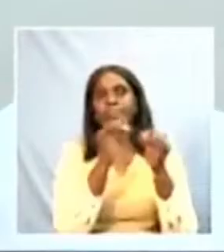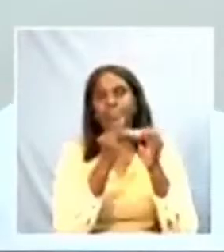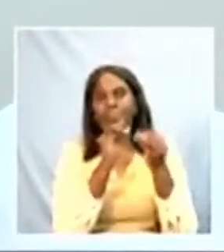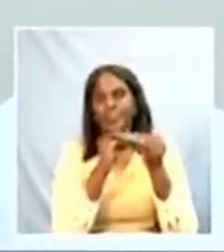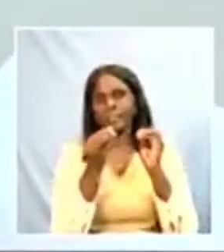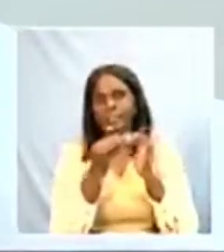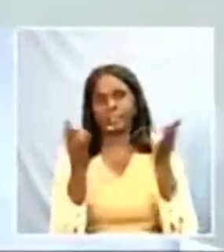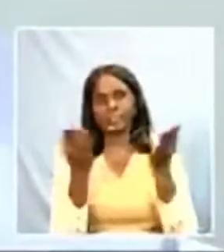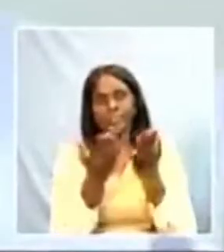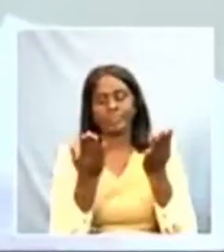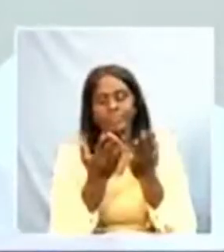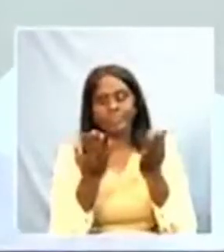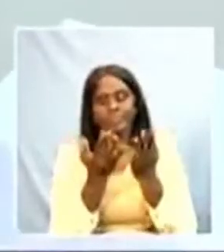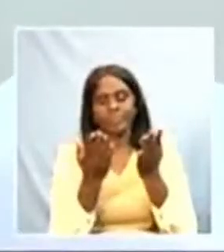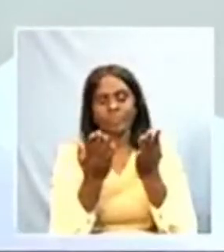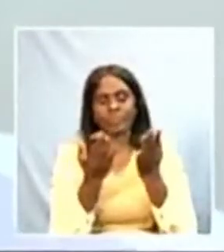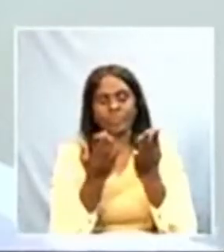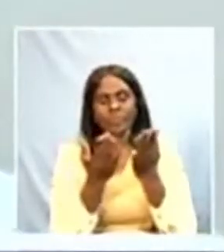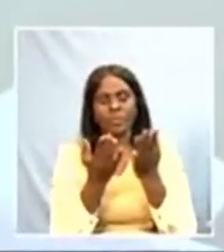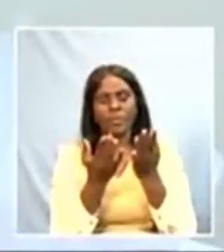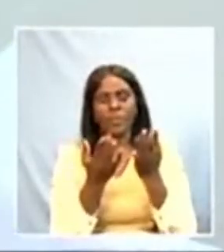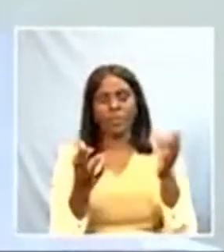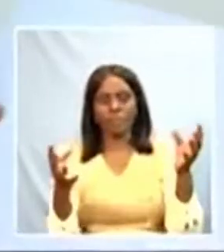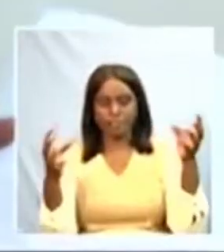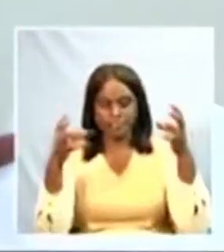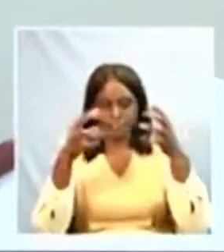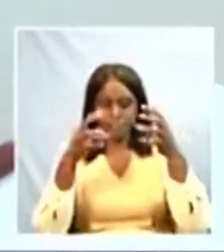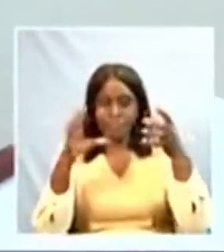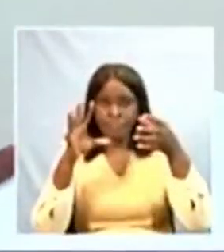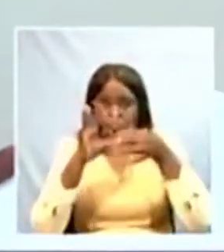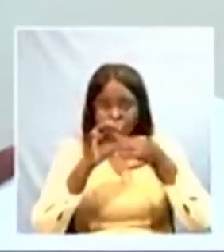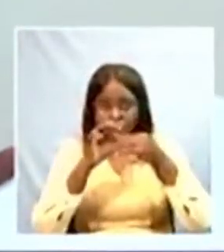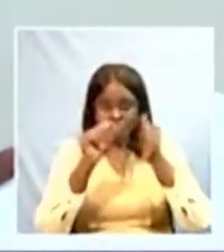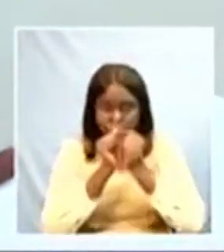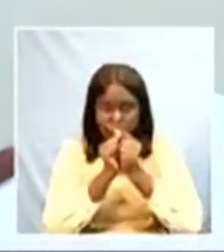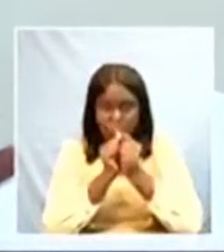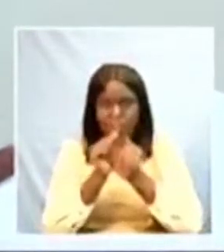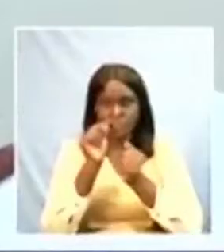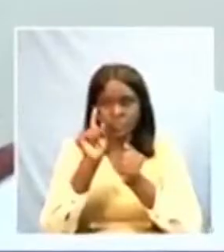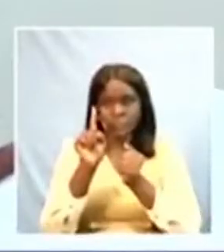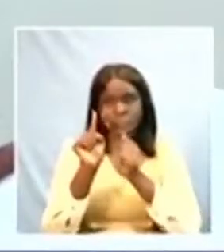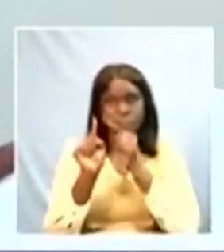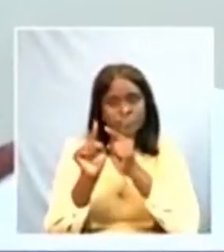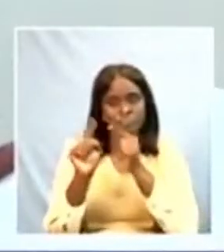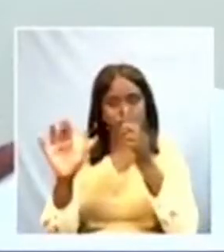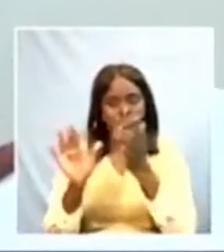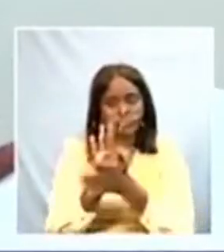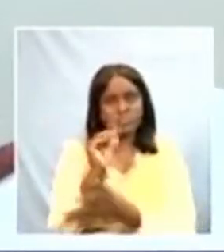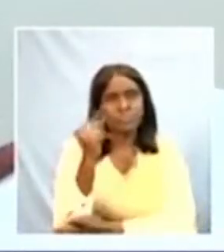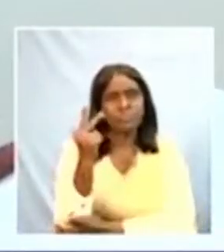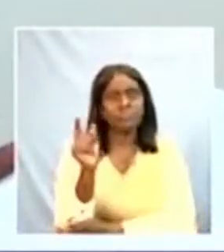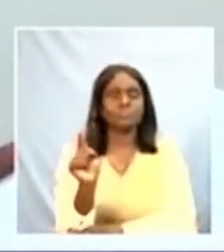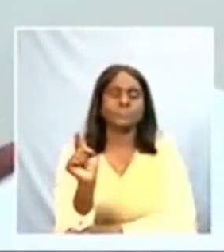marks. Then married with the one on page 13.